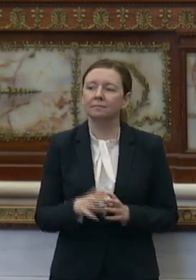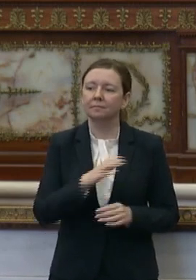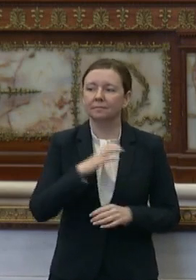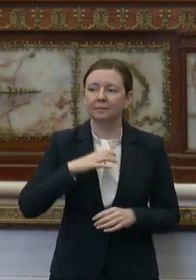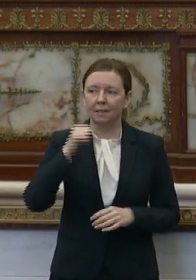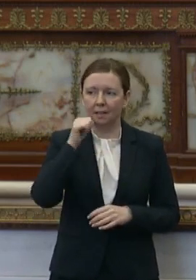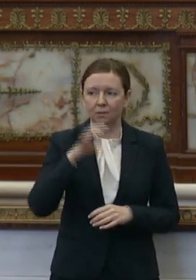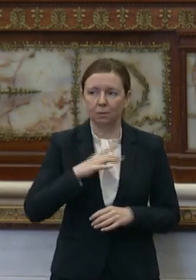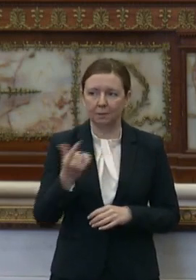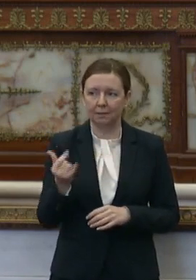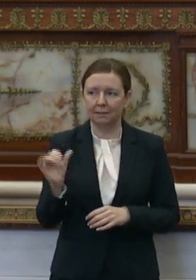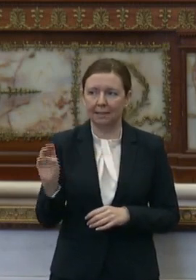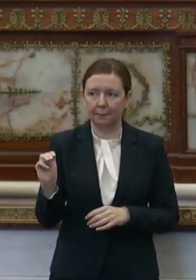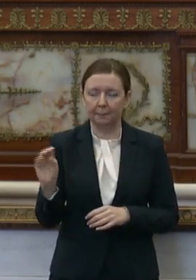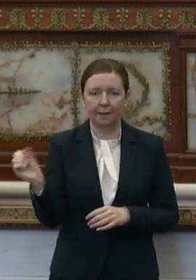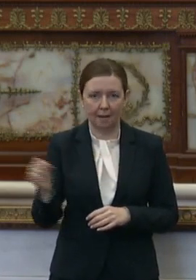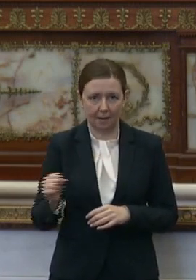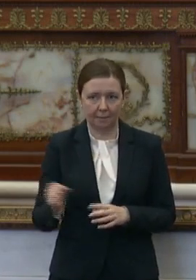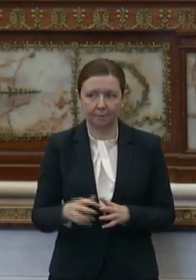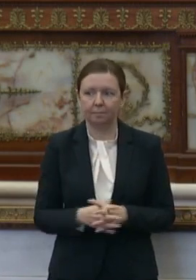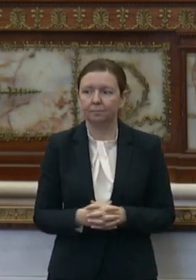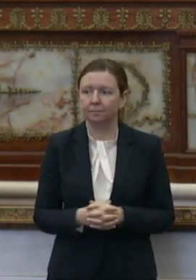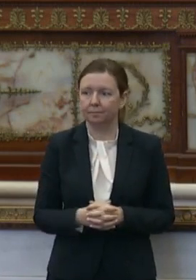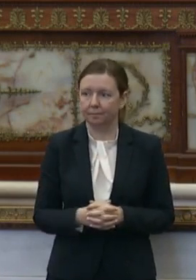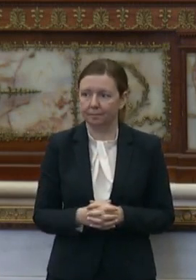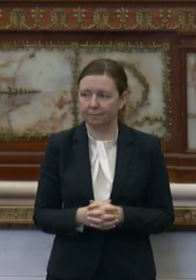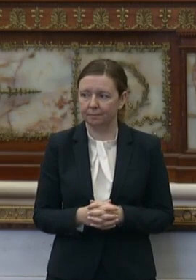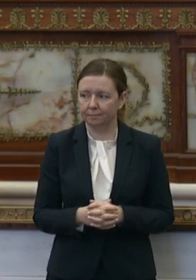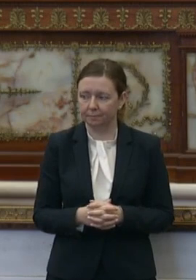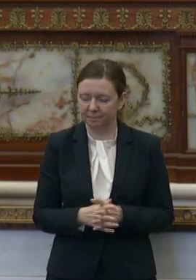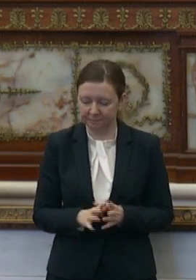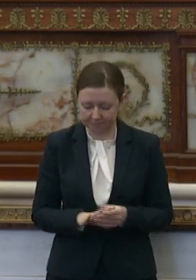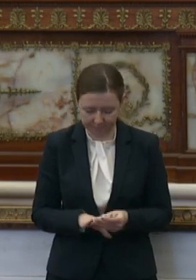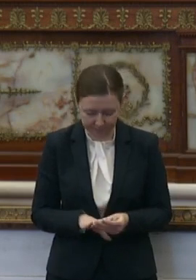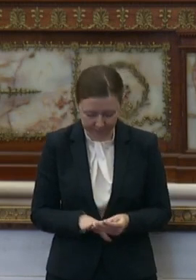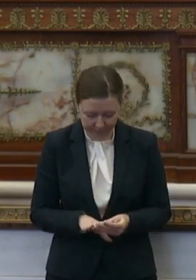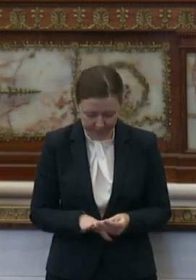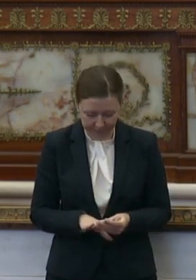Councilwoman Gim? Aye. Aye.